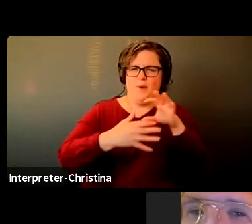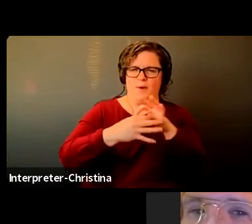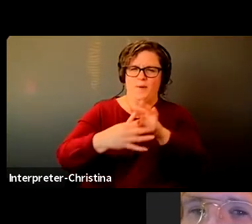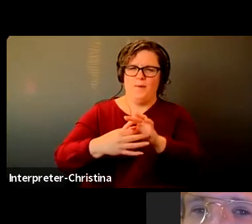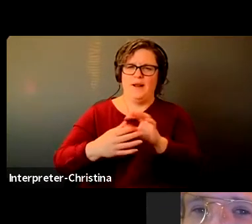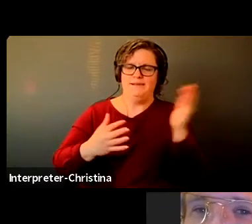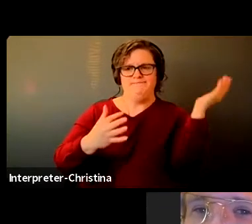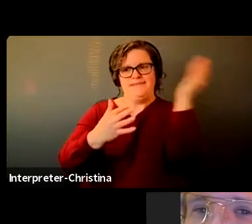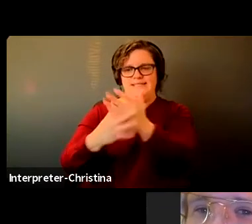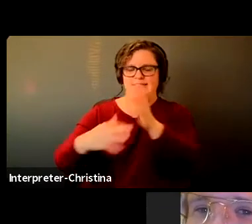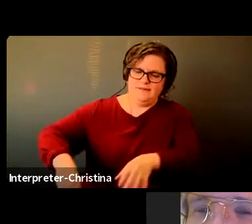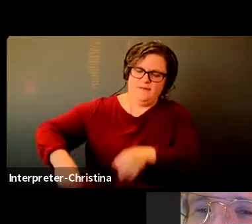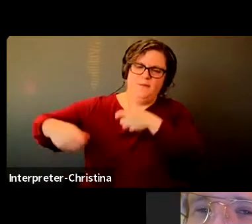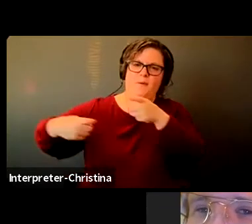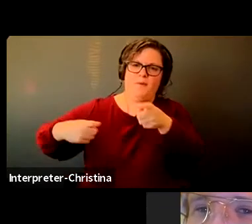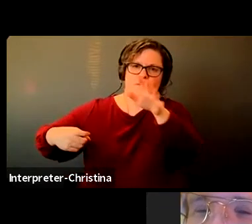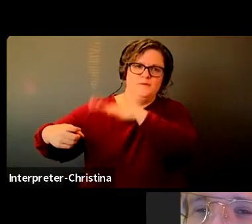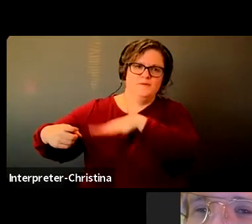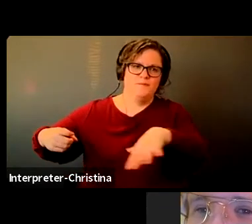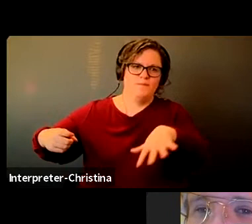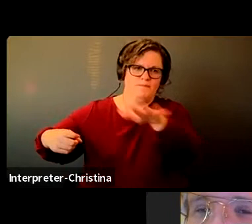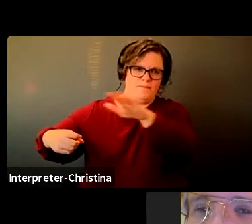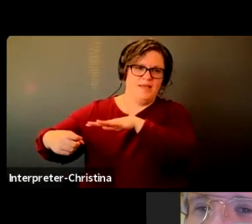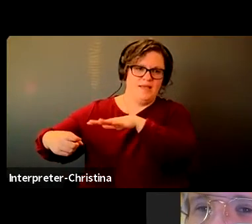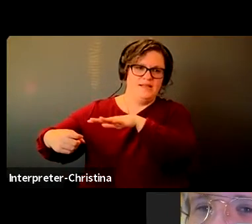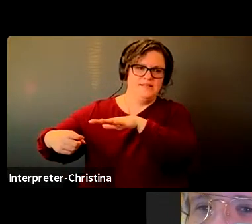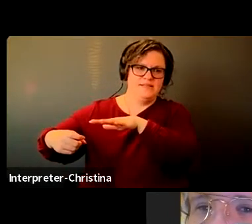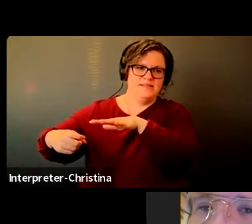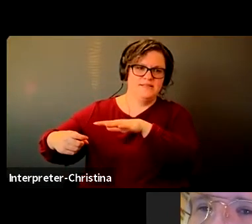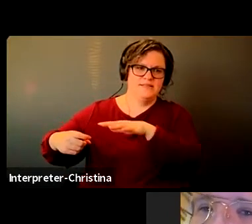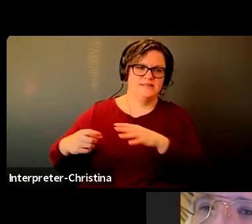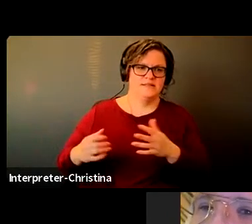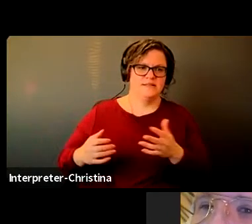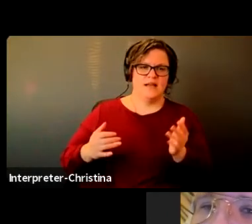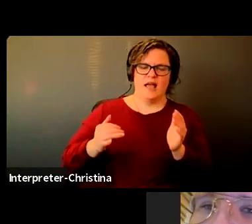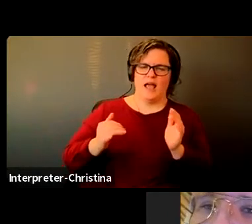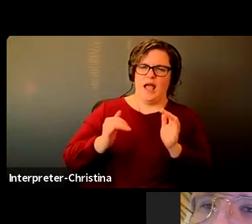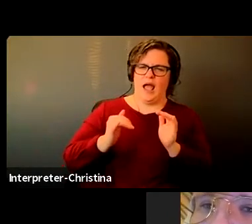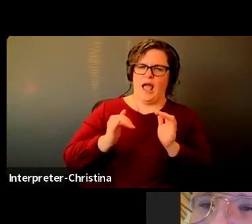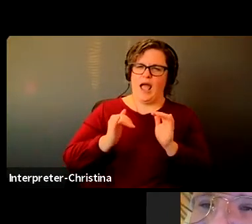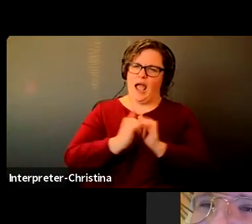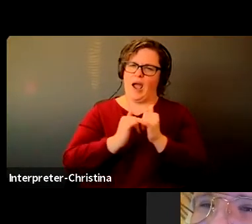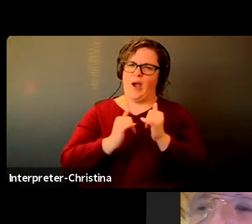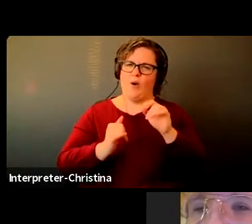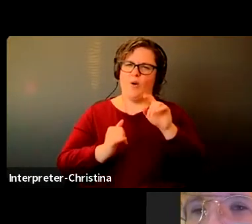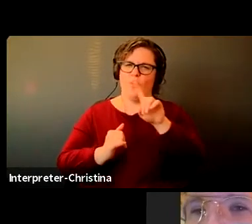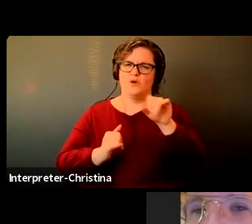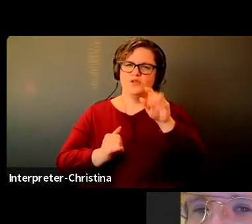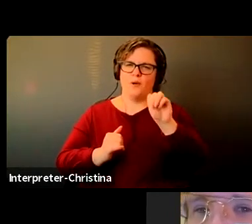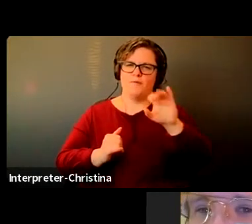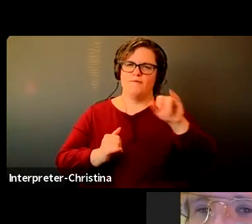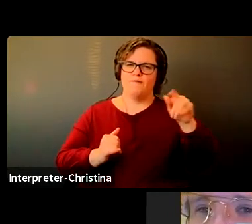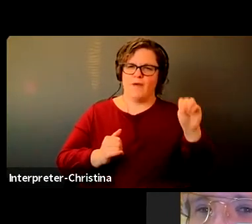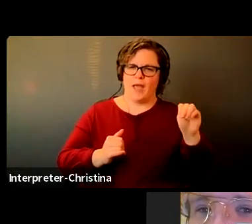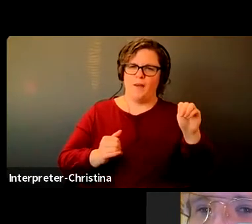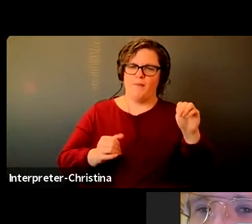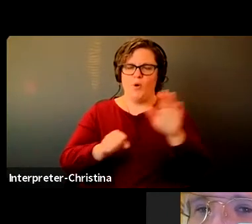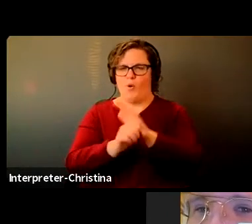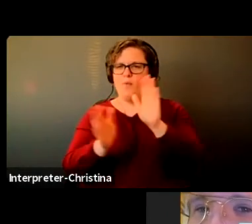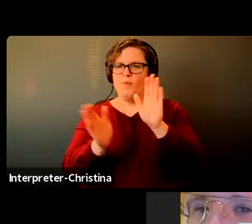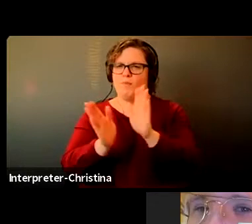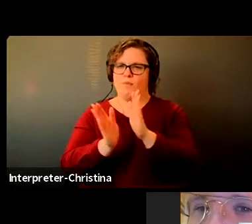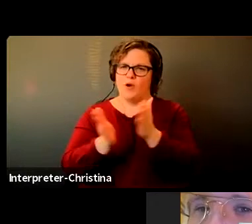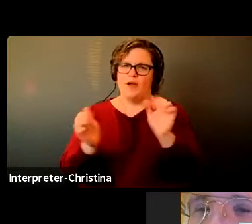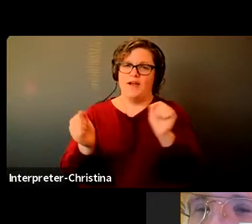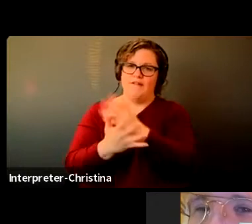together? Oh, thank you for this question. for me, the way I think about it is that, and that's